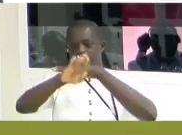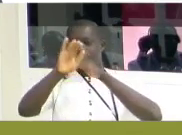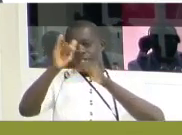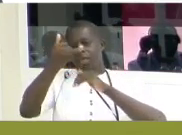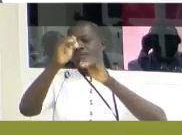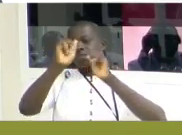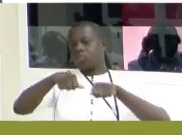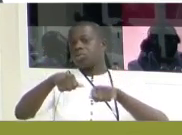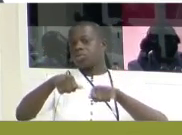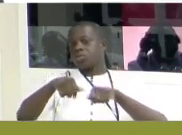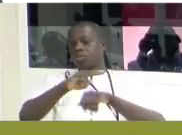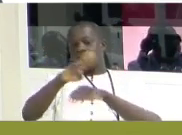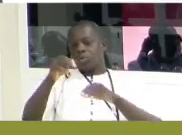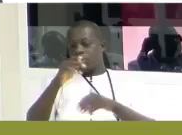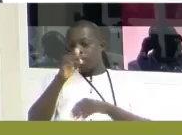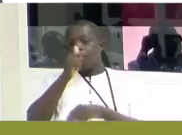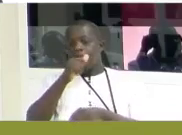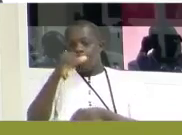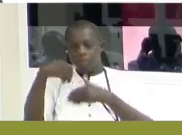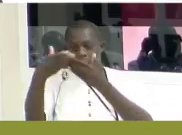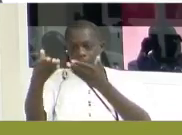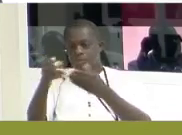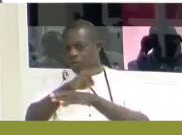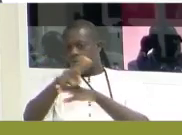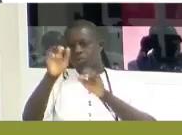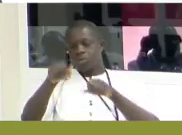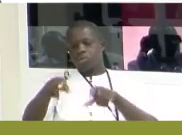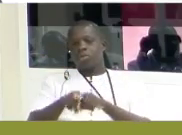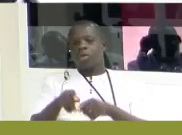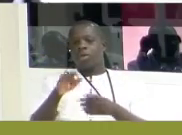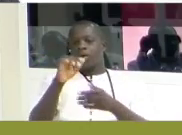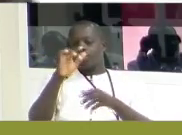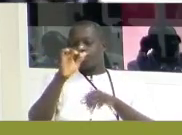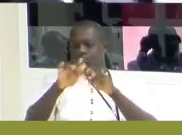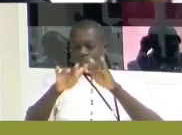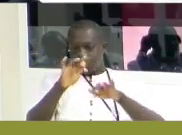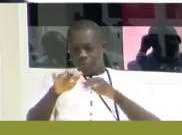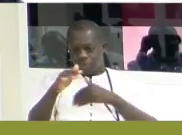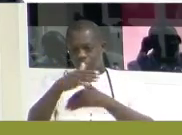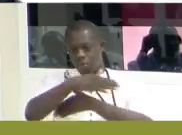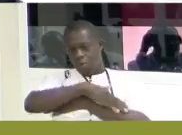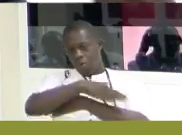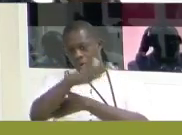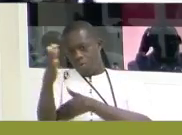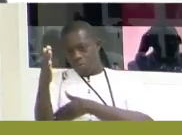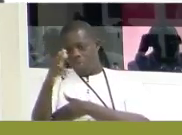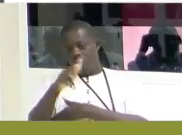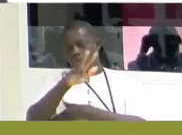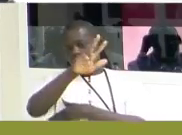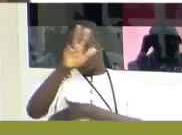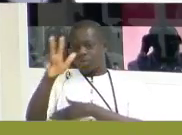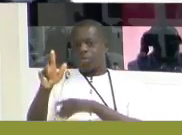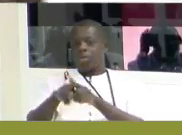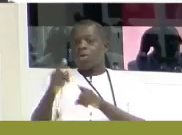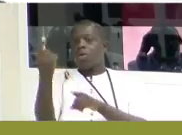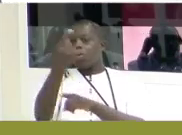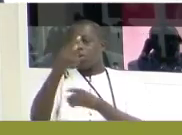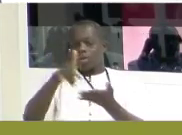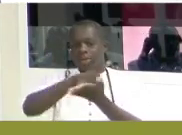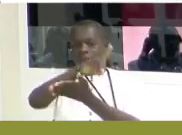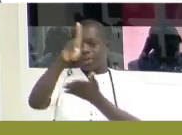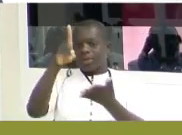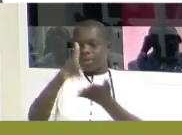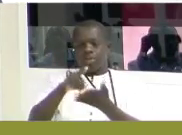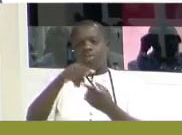So he accepted this. I logged on, opened the website. Apart from that document which they retrieved, that was the only document that they saw with regards to